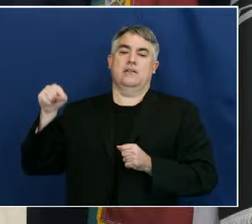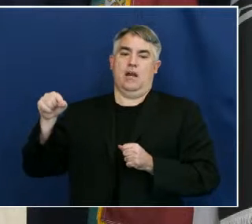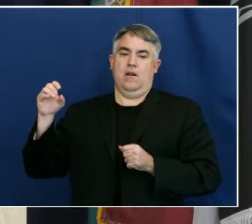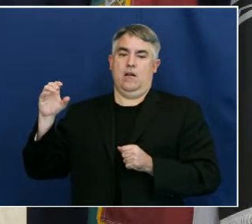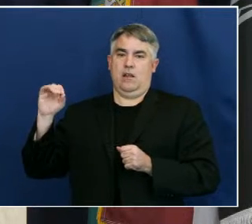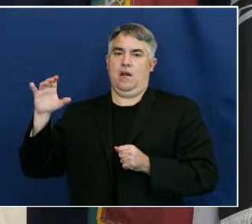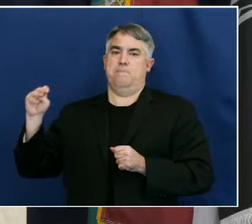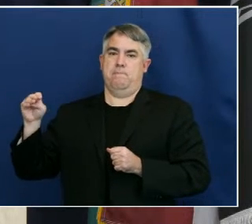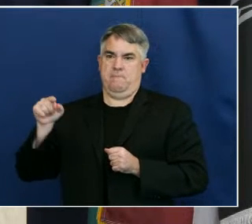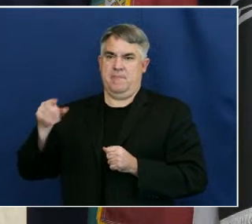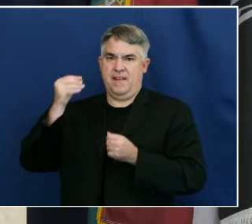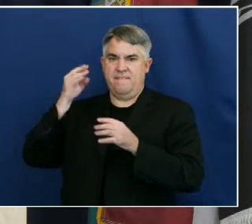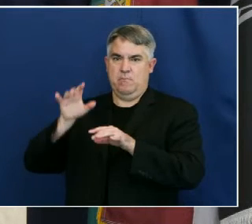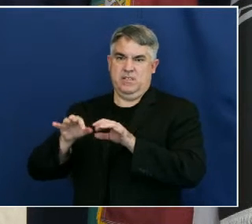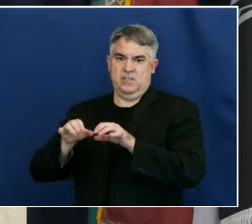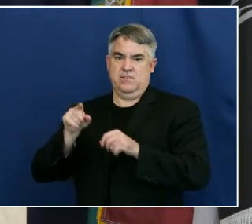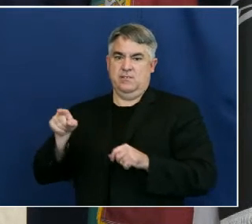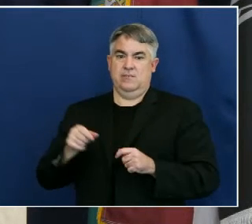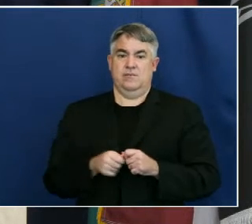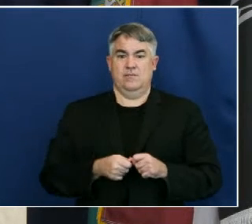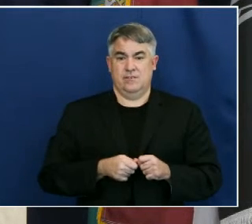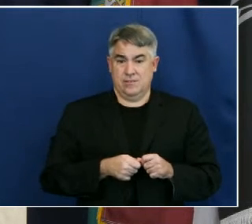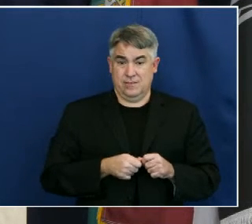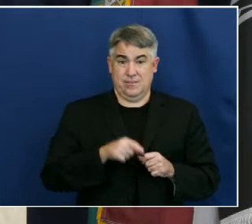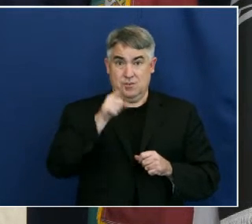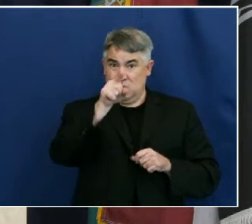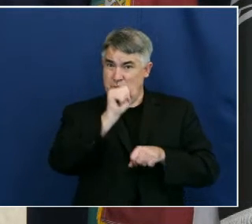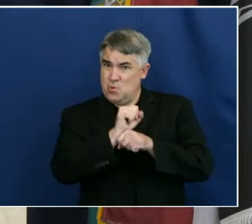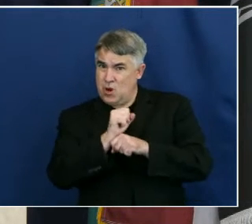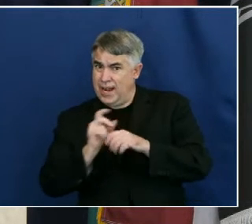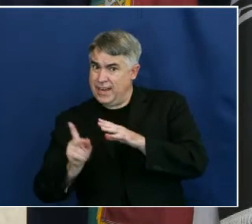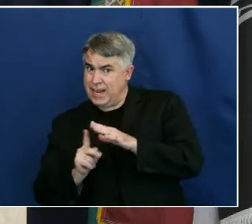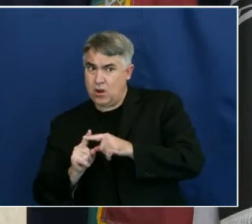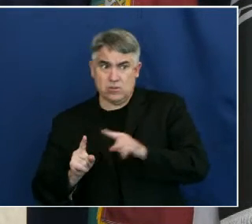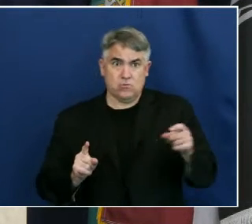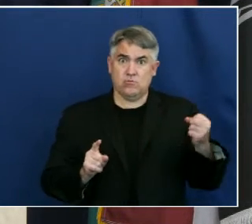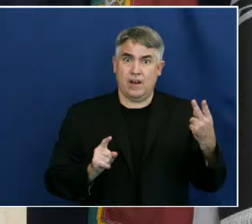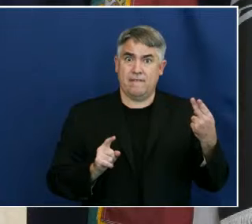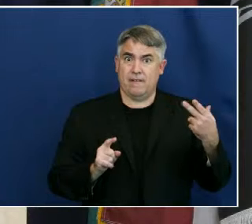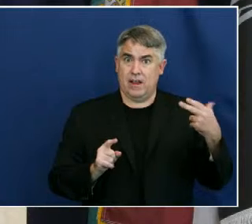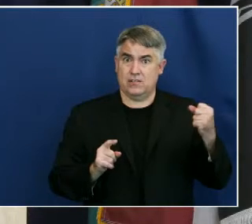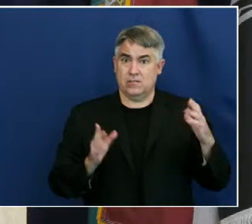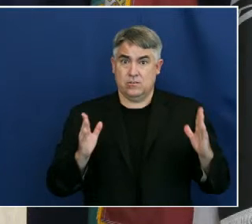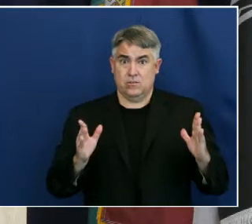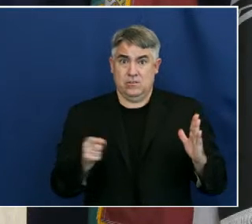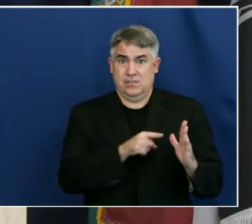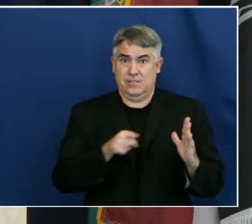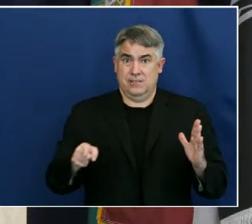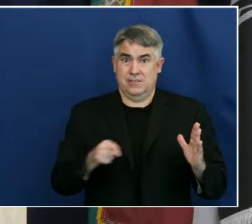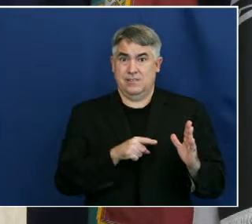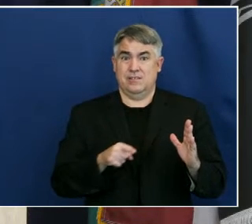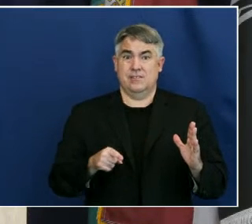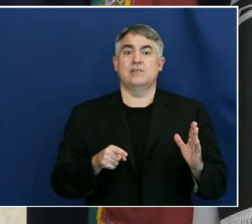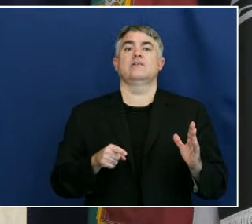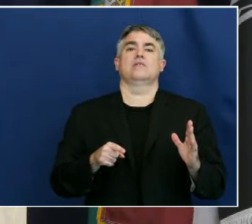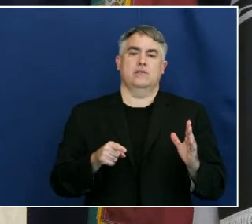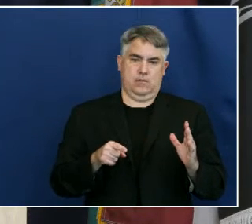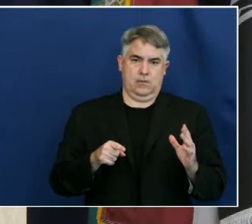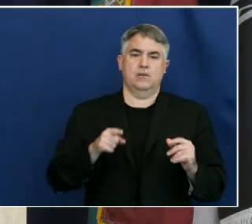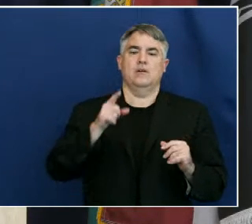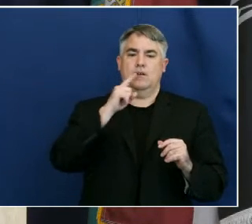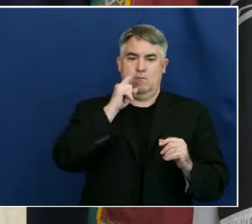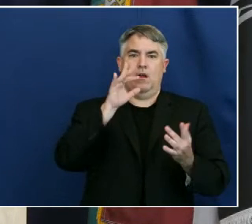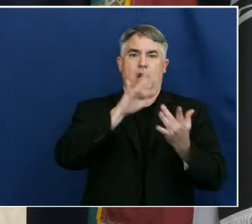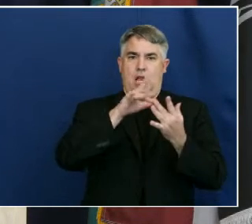communities, your school and your district will be contacted by the County Office of Ed and by VIBA in order to schedule